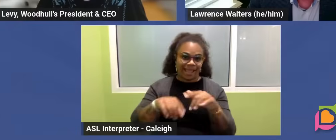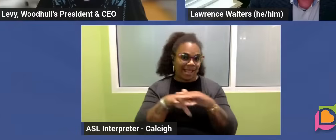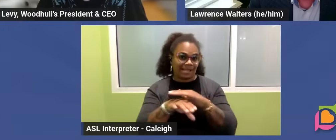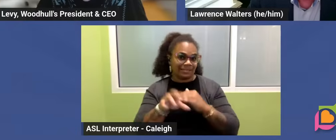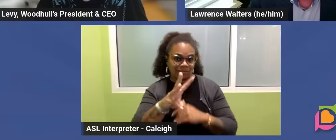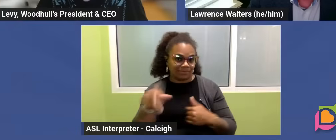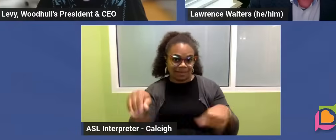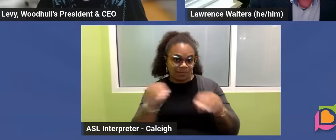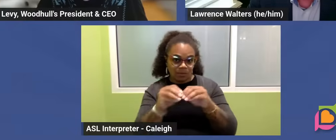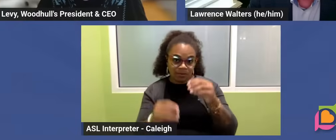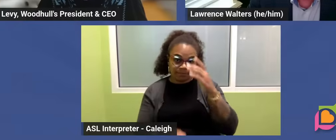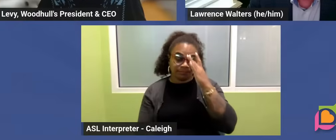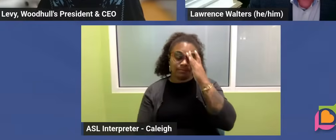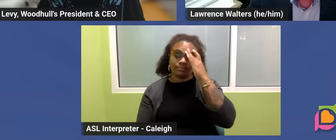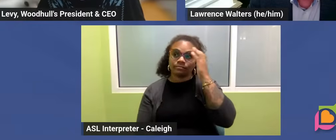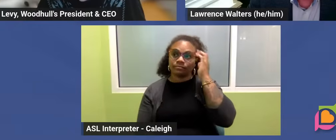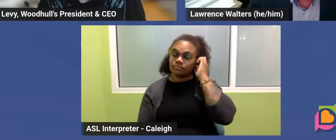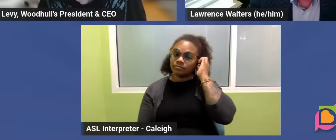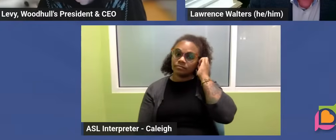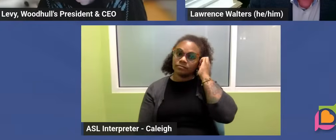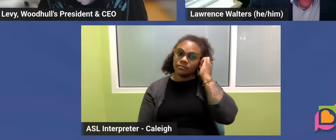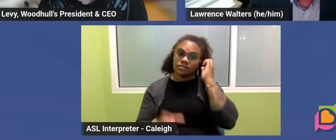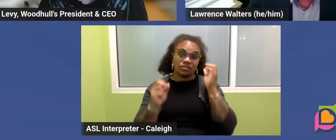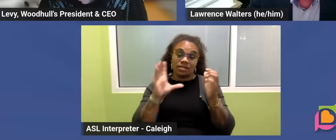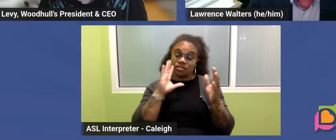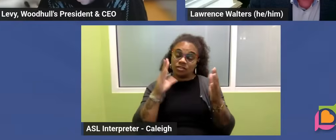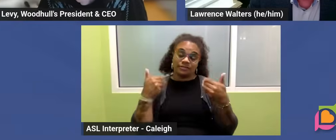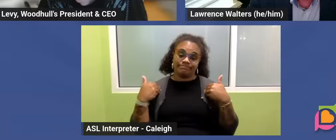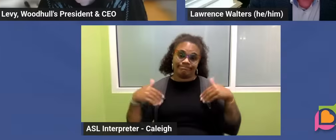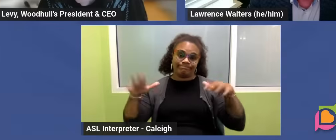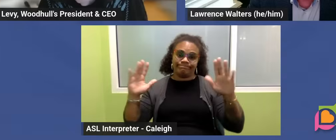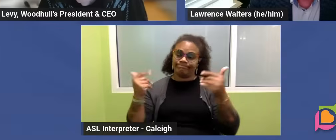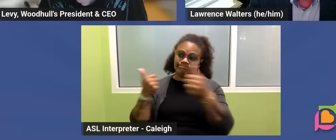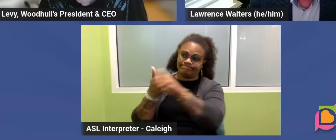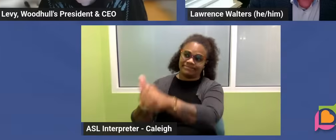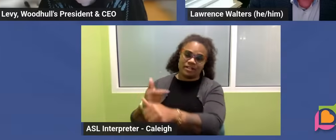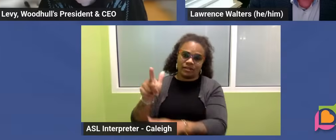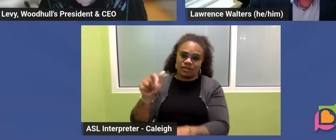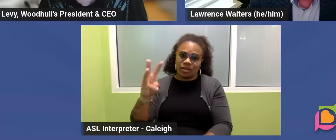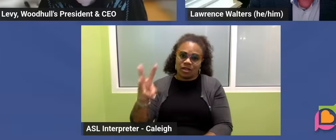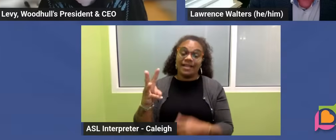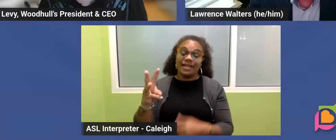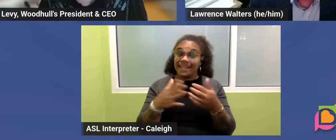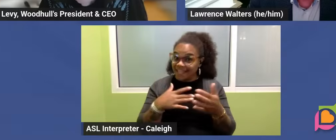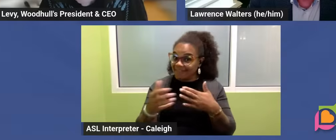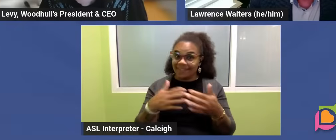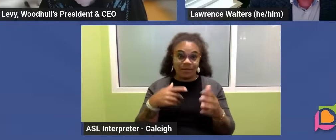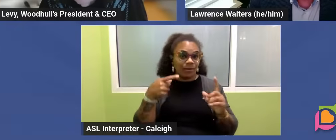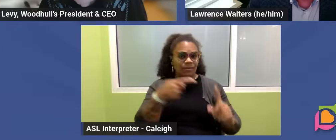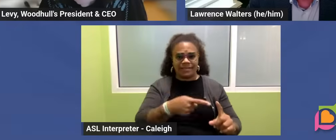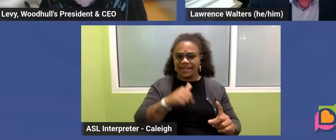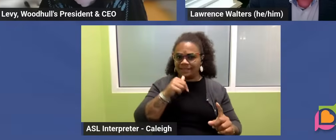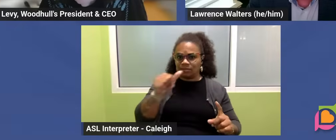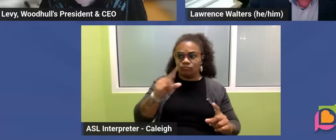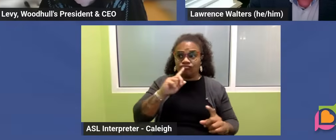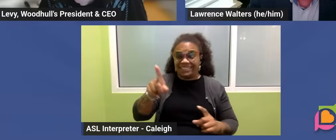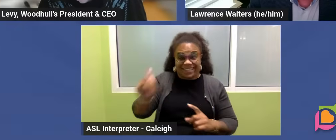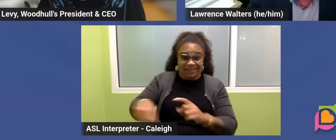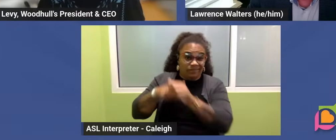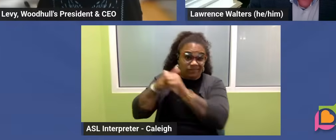or just accede to the obligations of the law, even if there's an argument that the law does not apply.